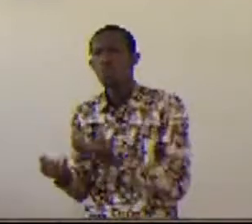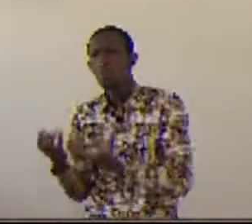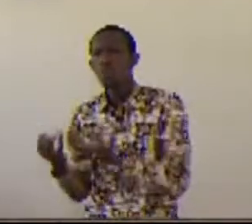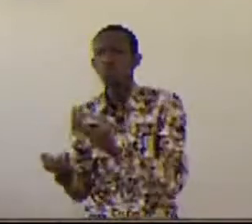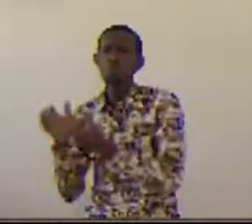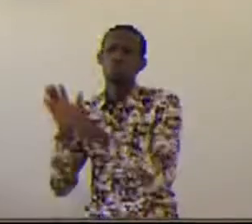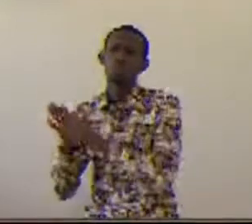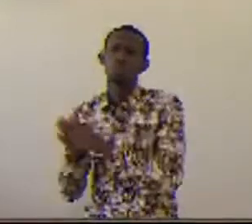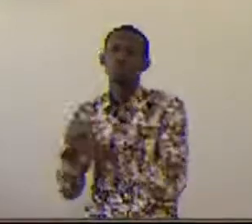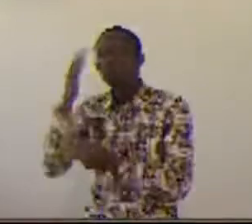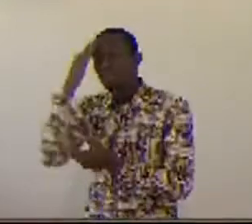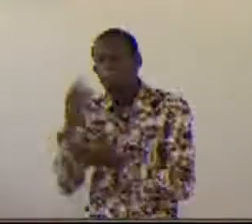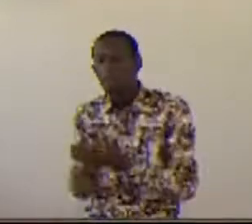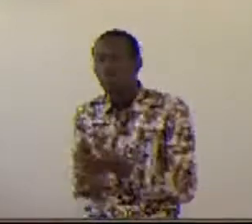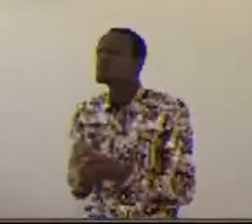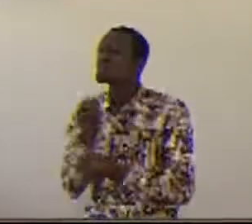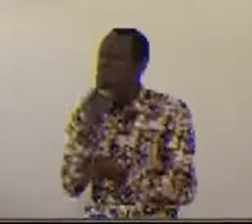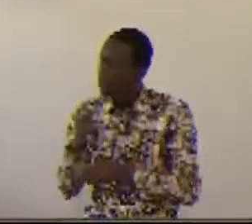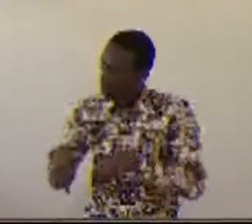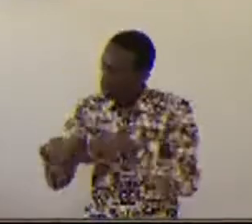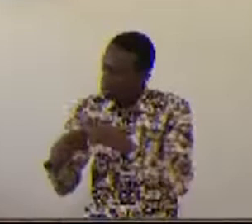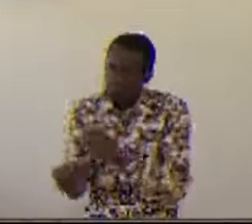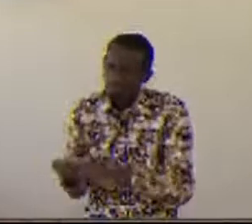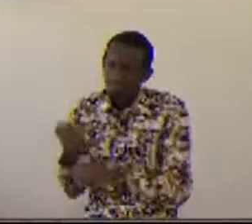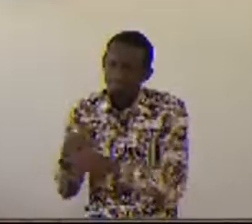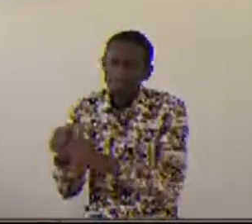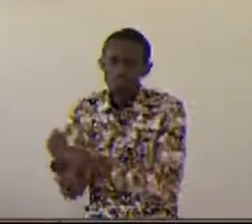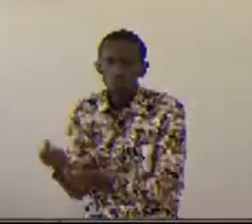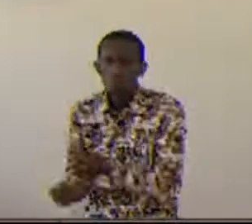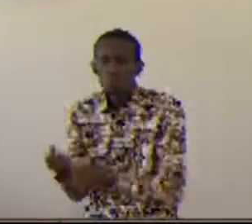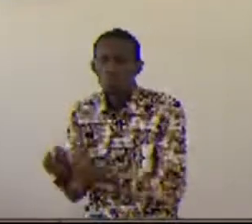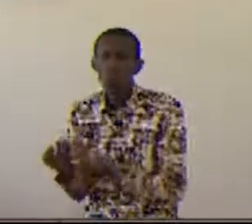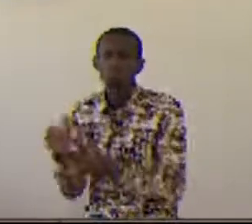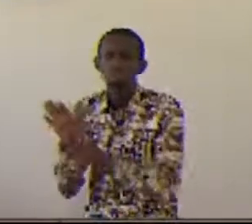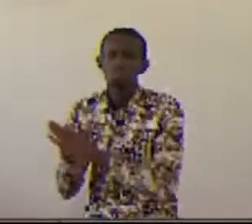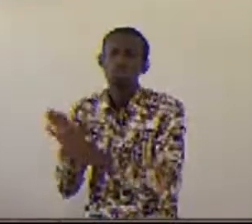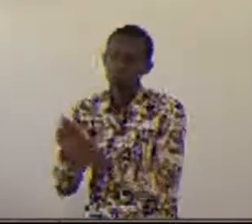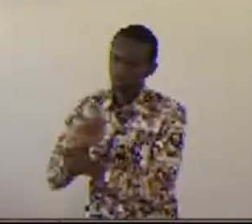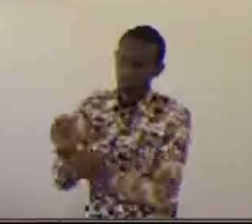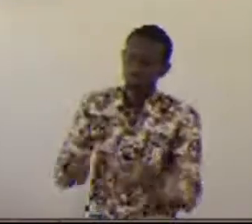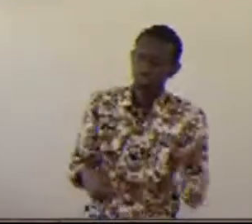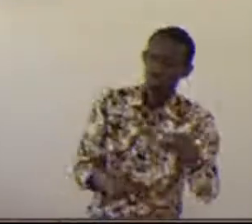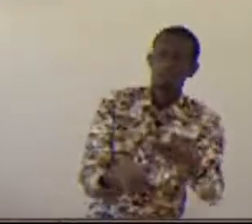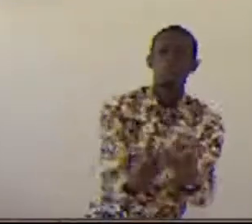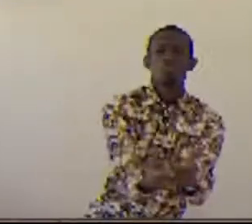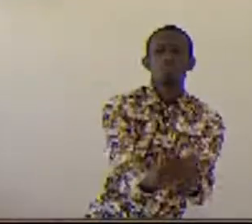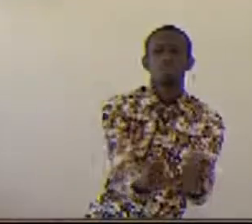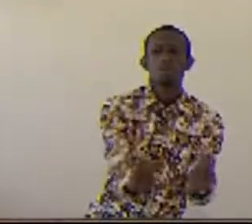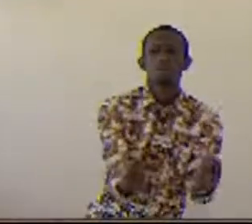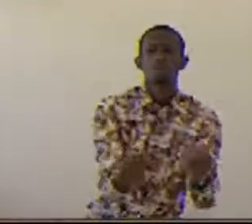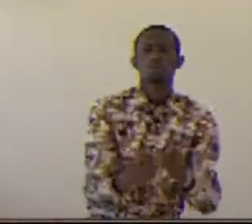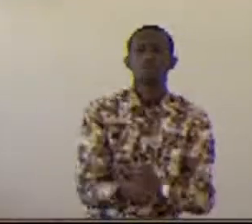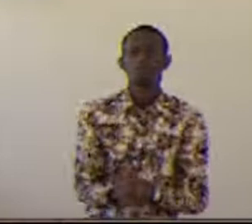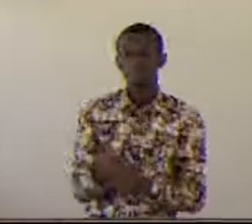their strong attractive forces. And these forces, of course, will depend on the nature